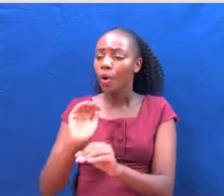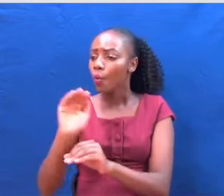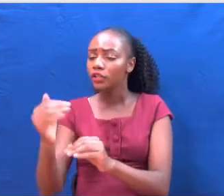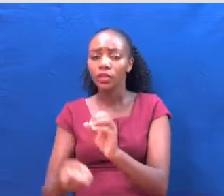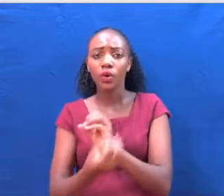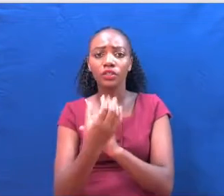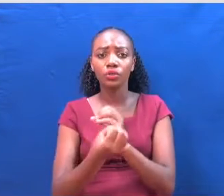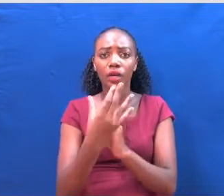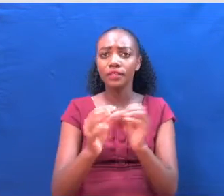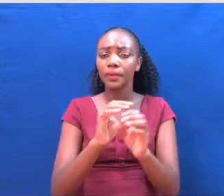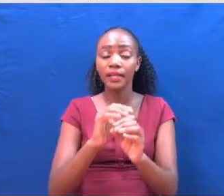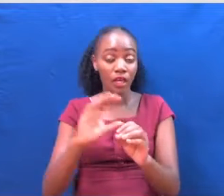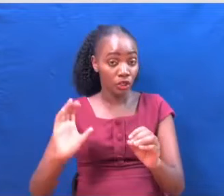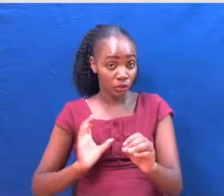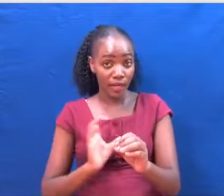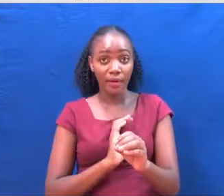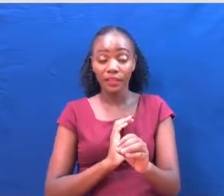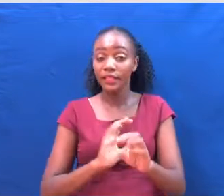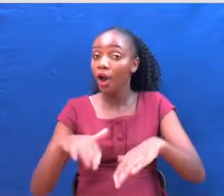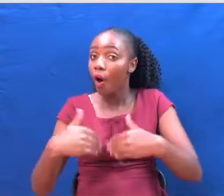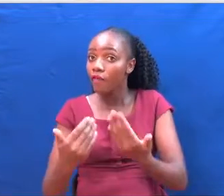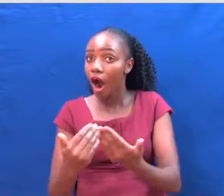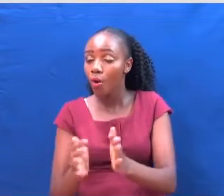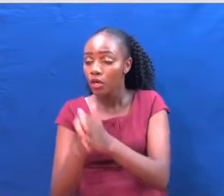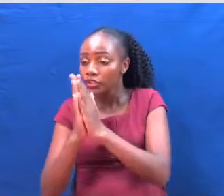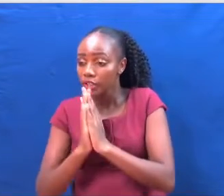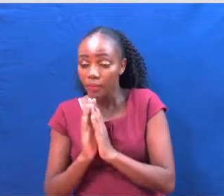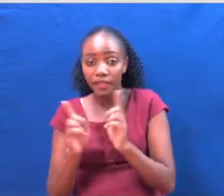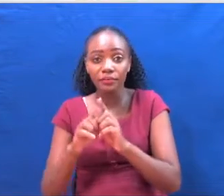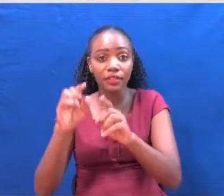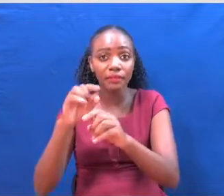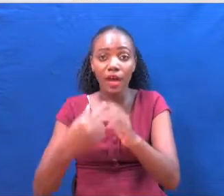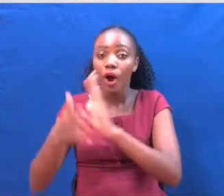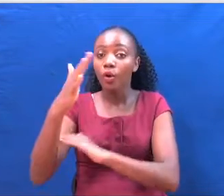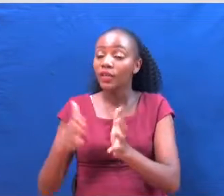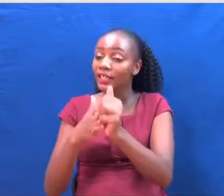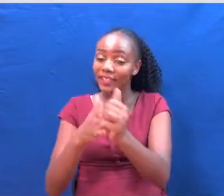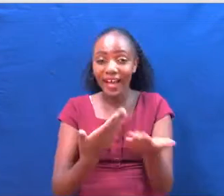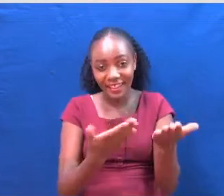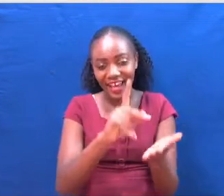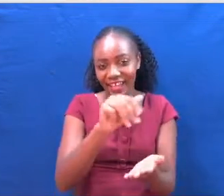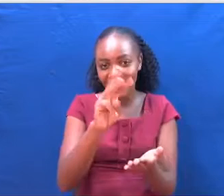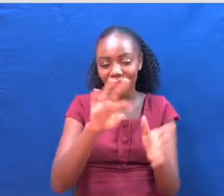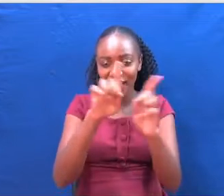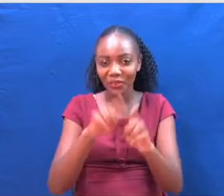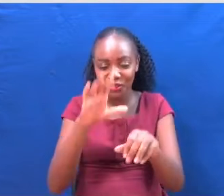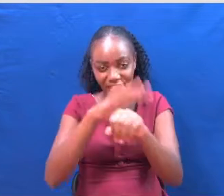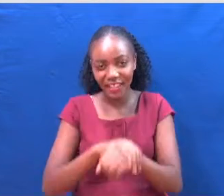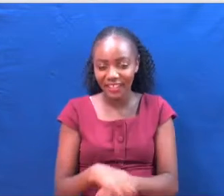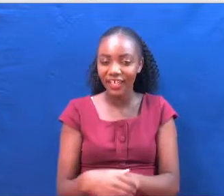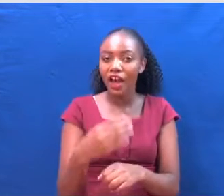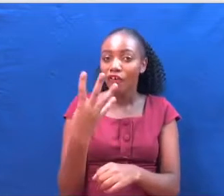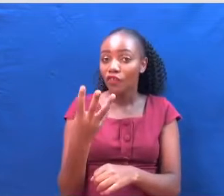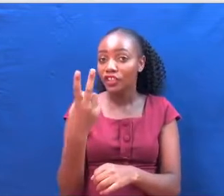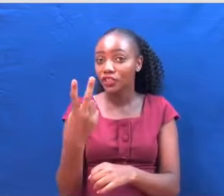Assembly's Investment Committee of how she prayed and God directed her to KEMSA, where she acquired a